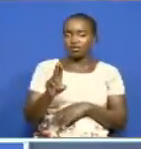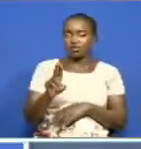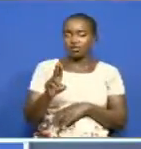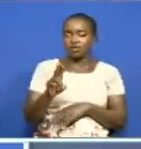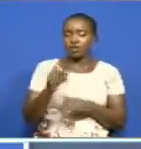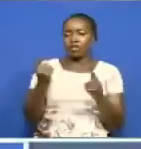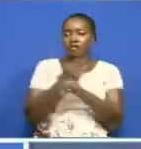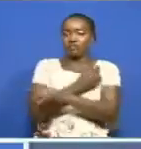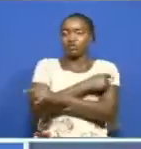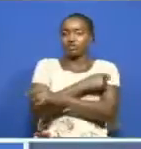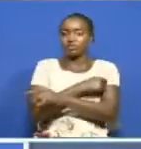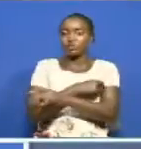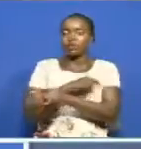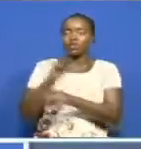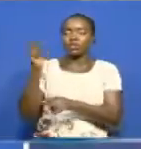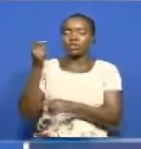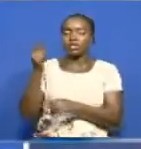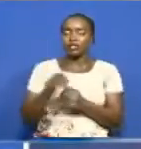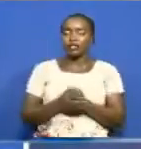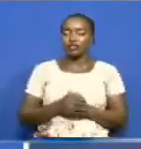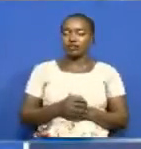various hospitals across the country.